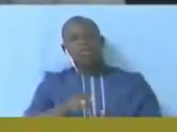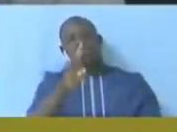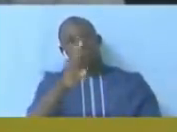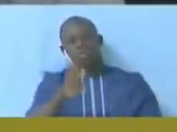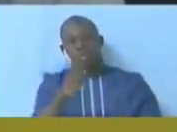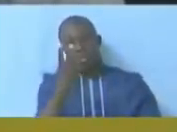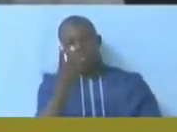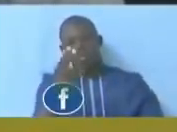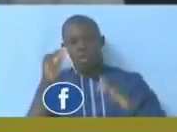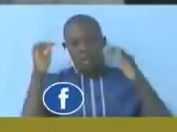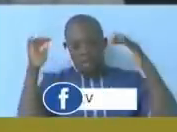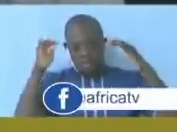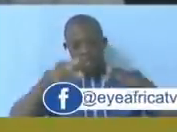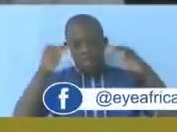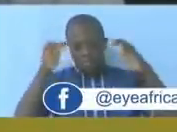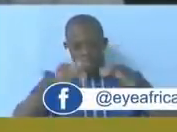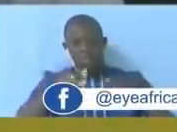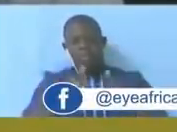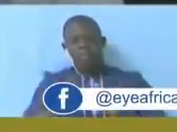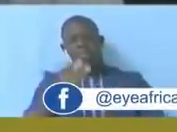22nd session